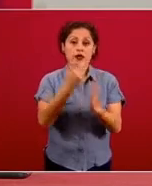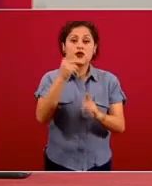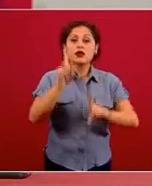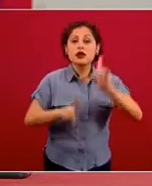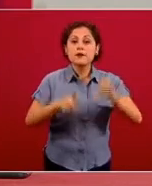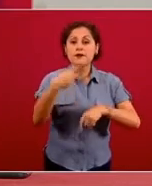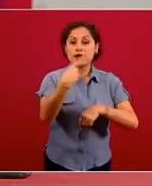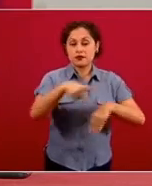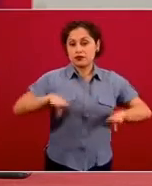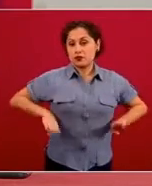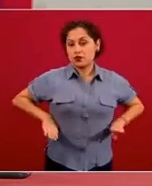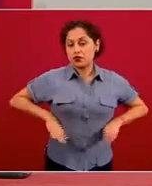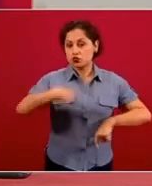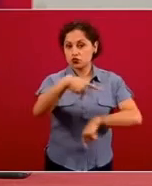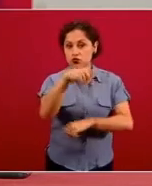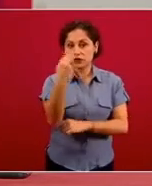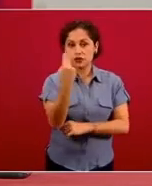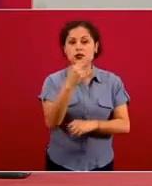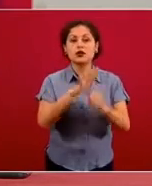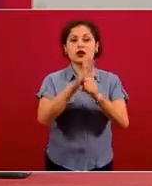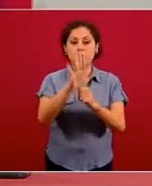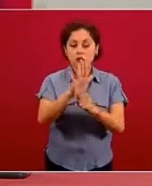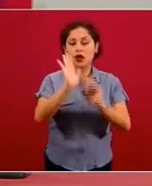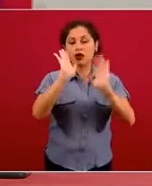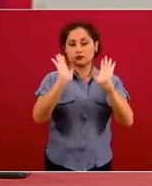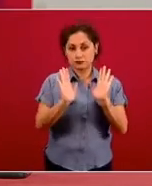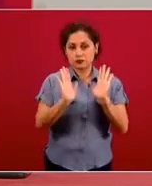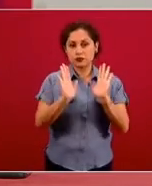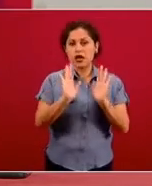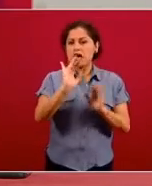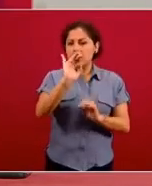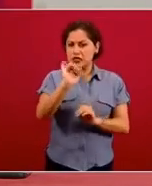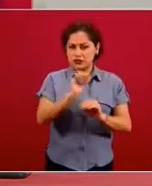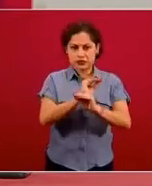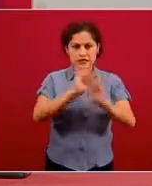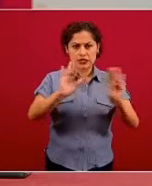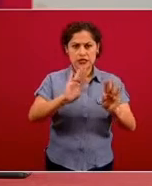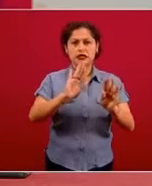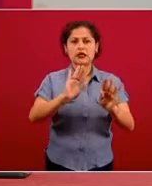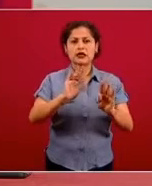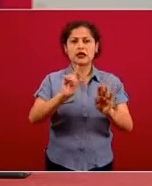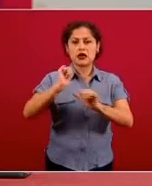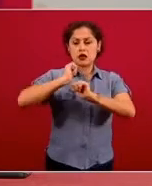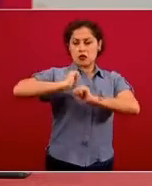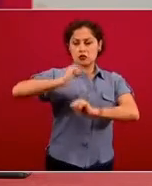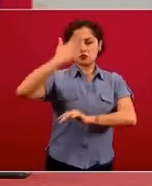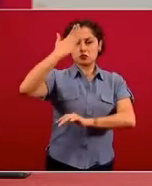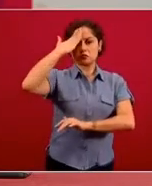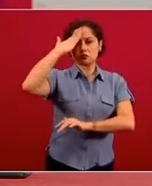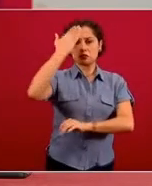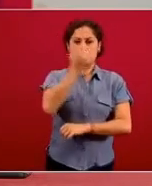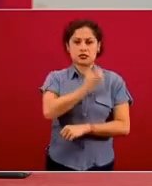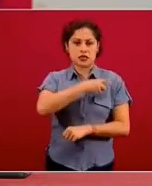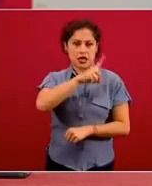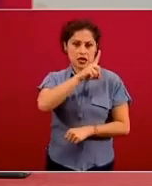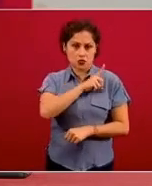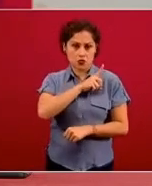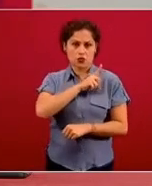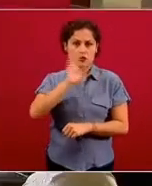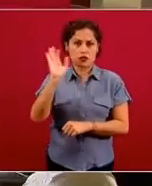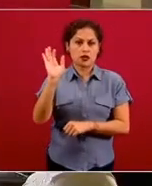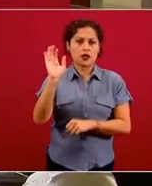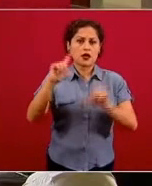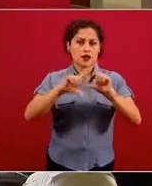to really have a registry of the exact actions that they're taking in each